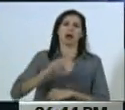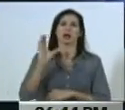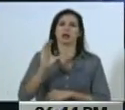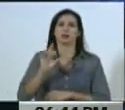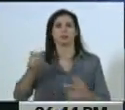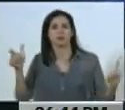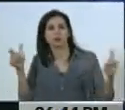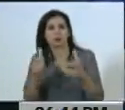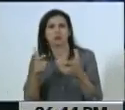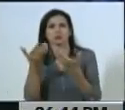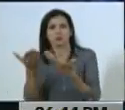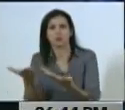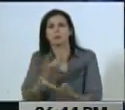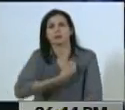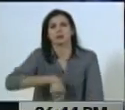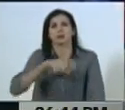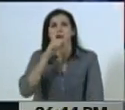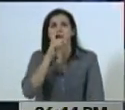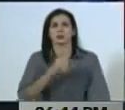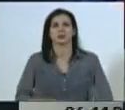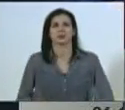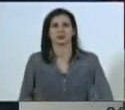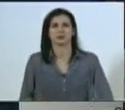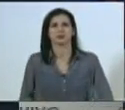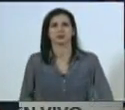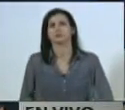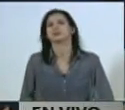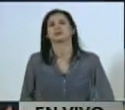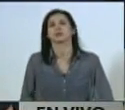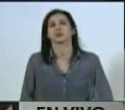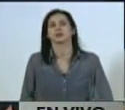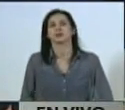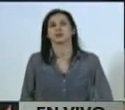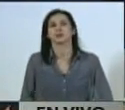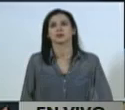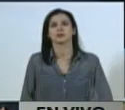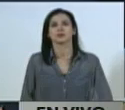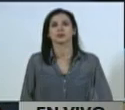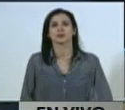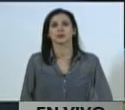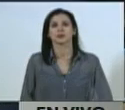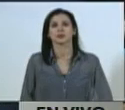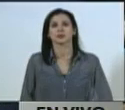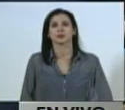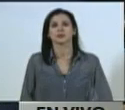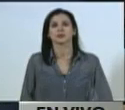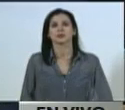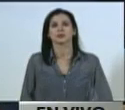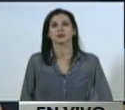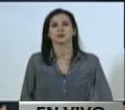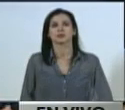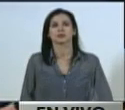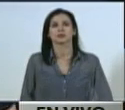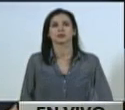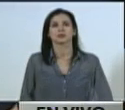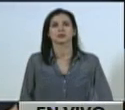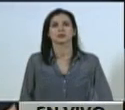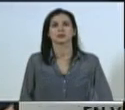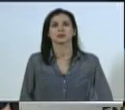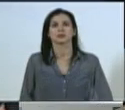para reunirme con el presidente Maduro. The advice and the guidance that I got from him was not